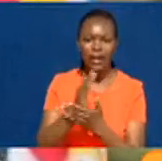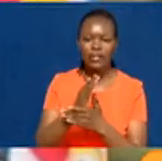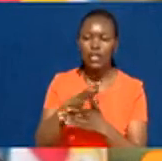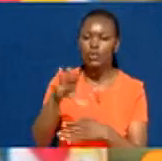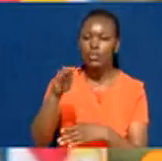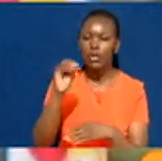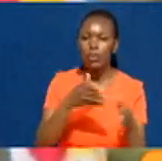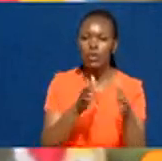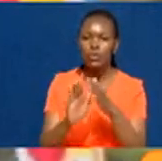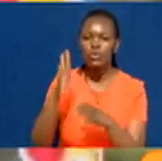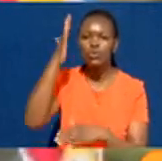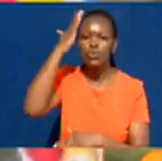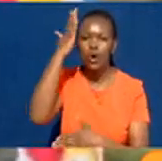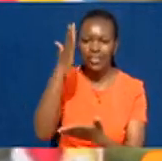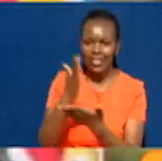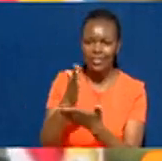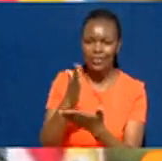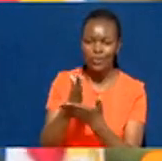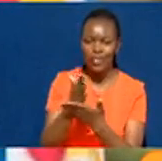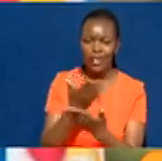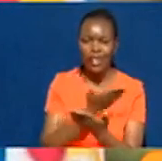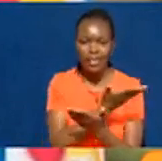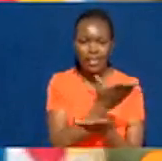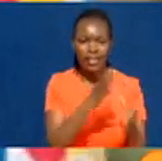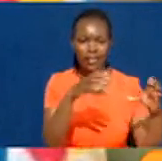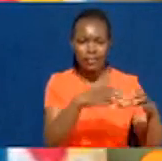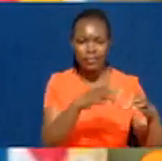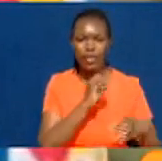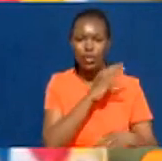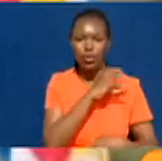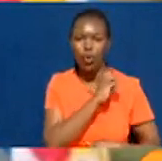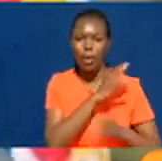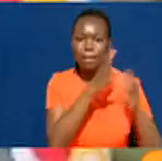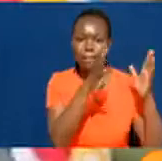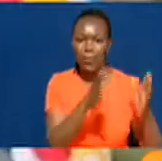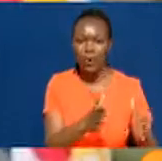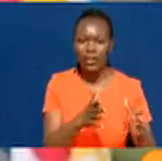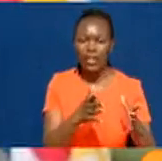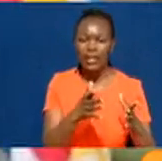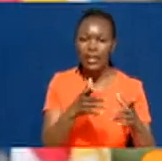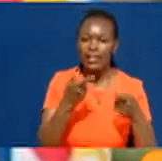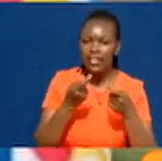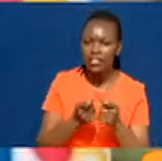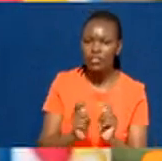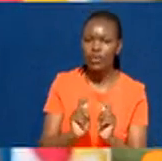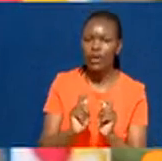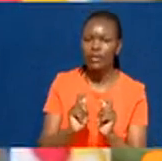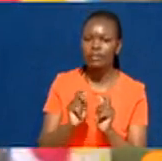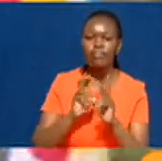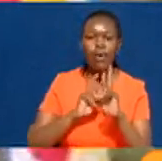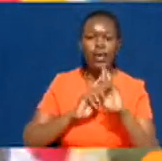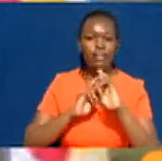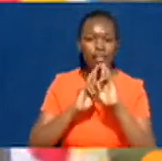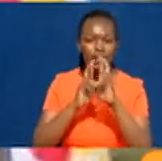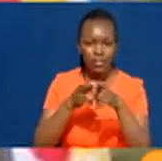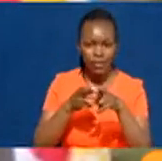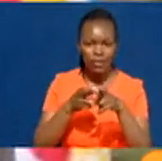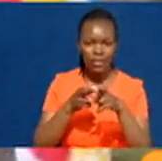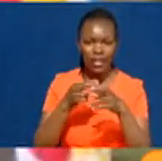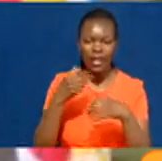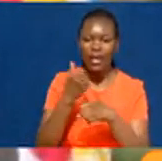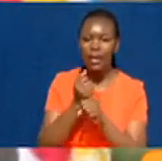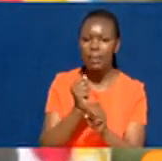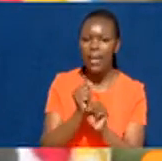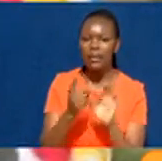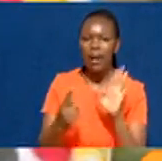truth, the petitioners tested the result and inscribed upon it